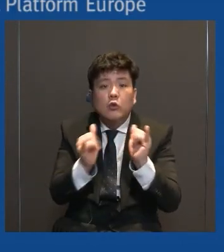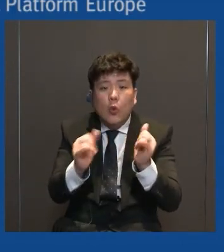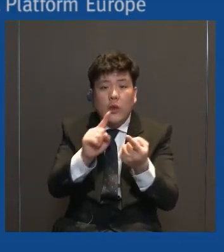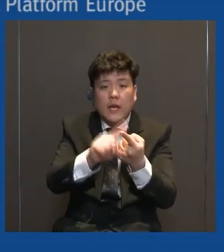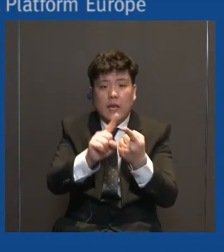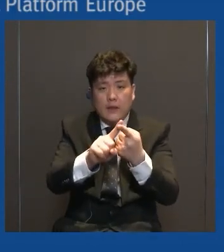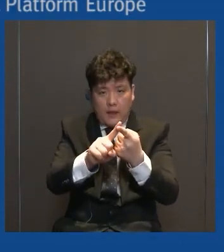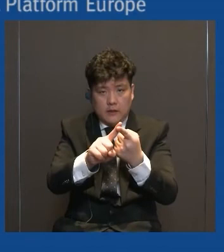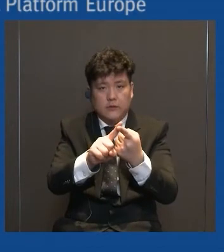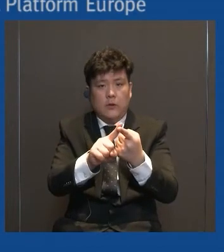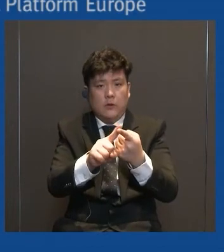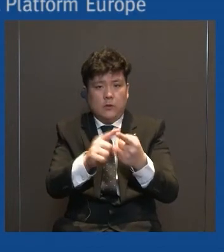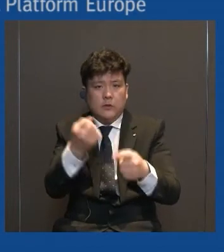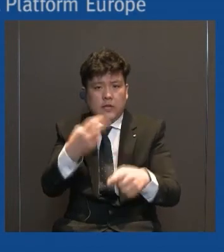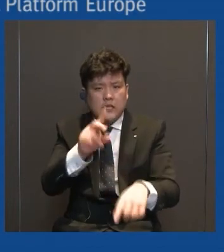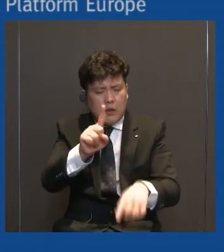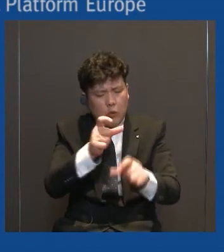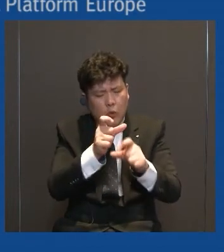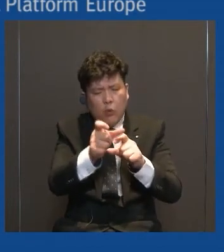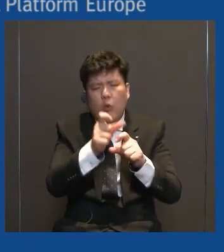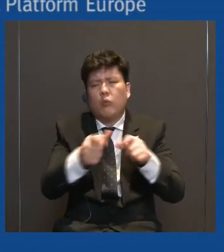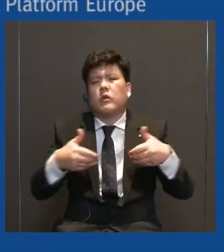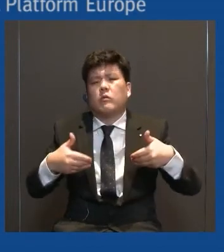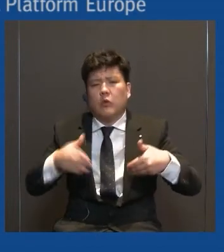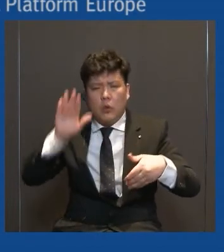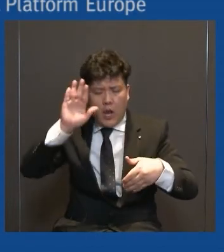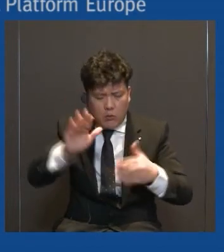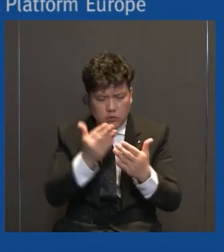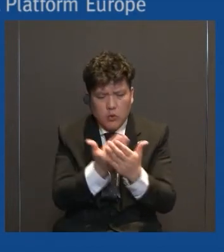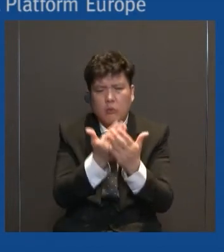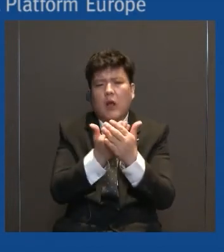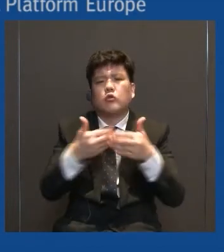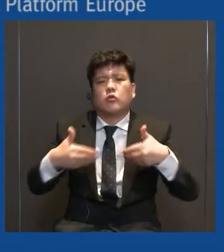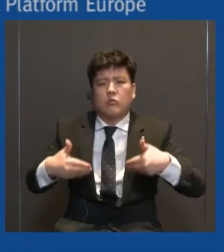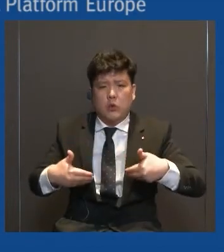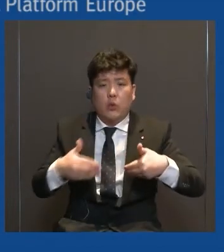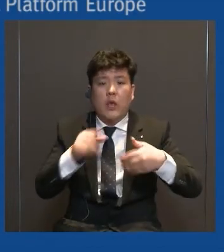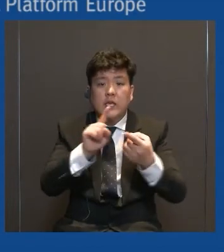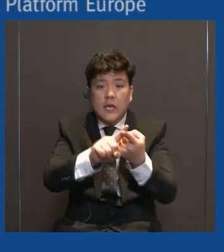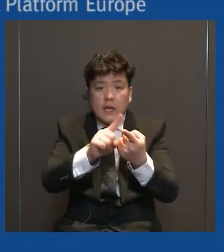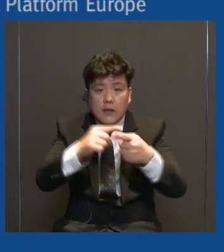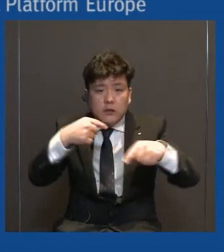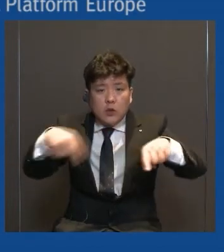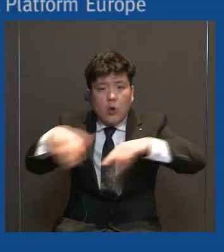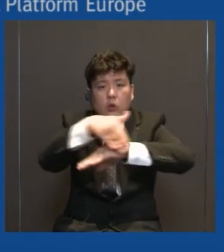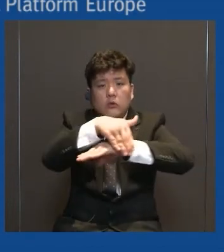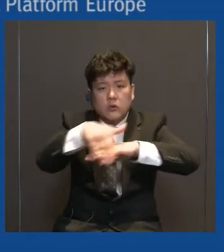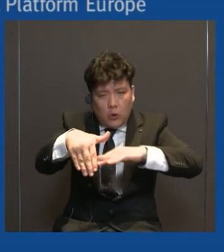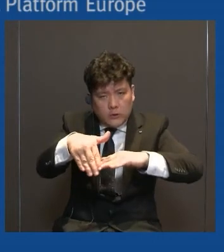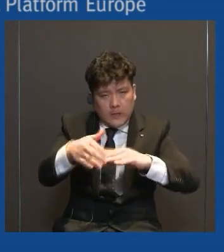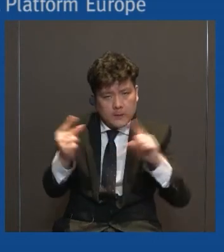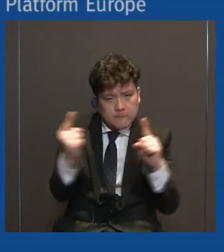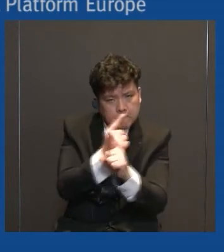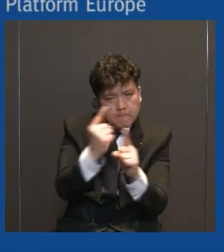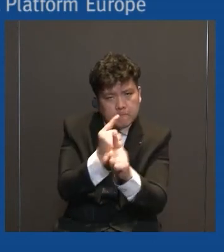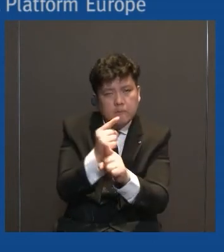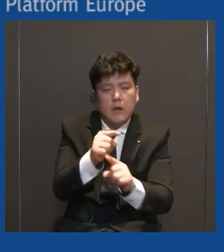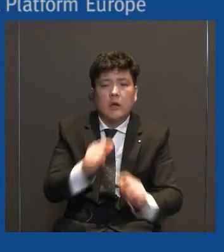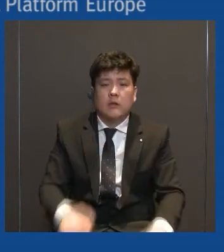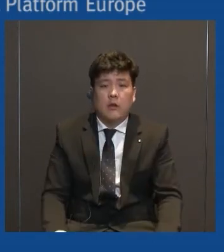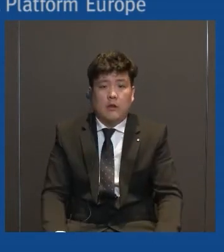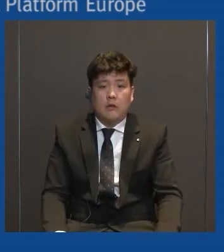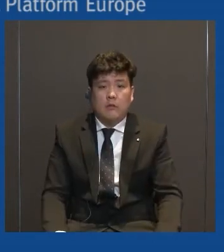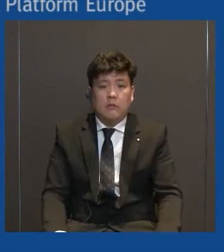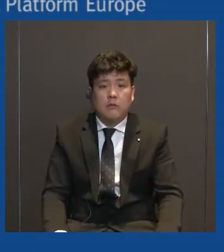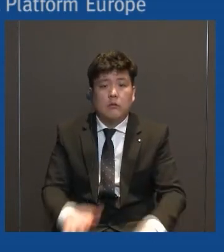tools that drive new policies and laws that will get us through this recovery. So how do we do it? I want to suggest 3 ways. So